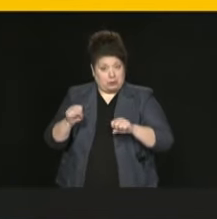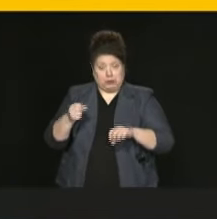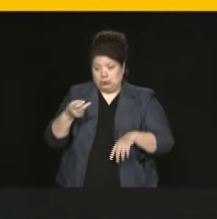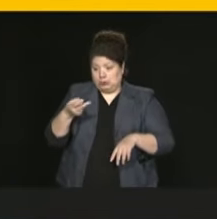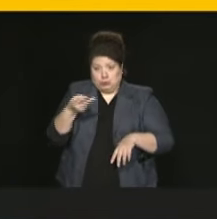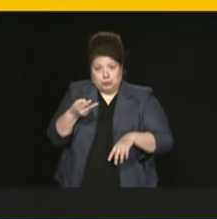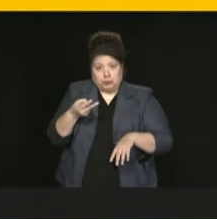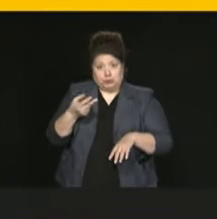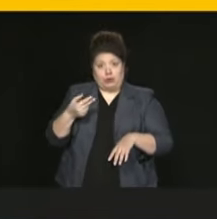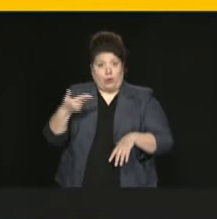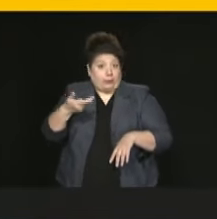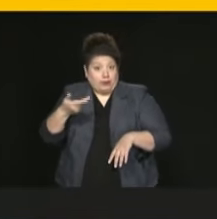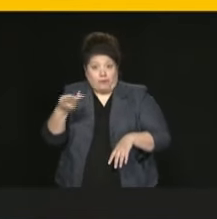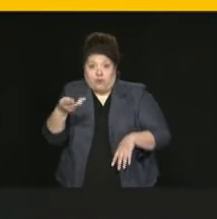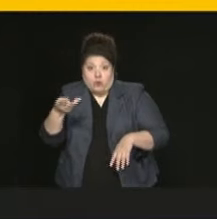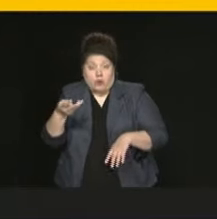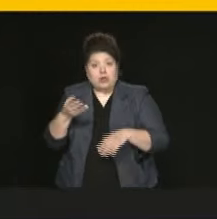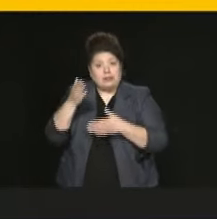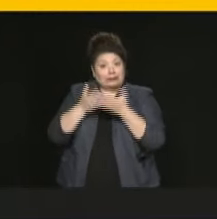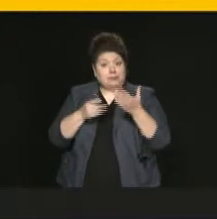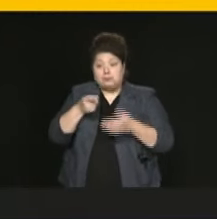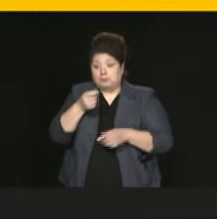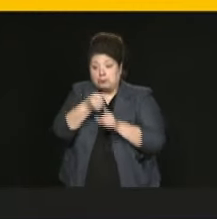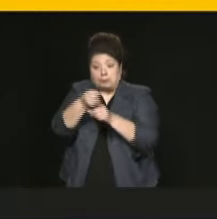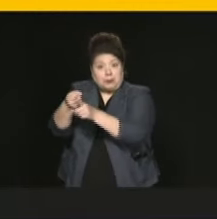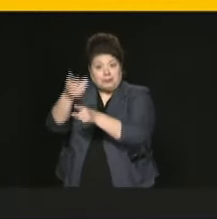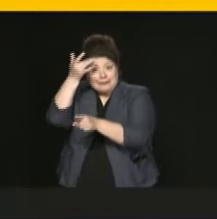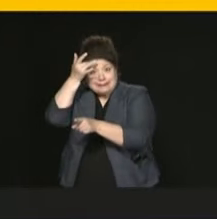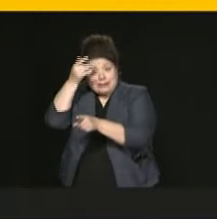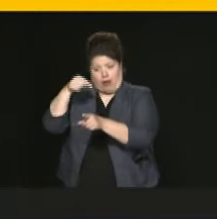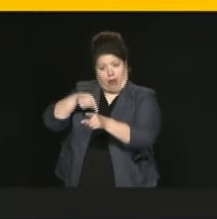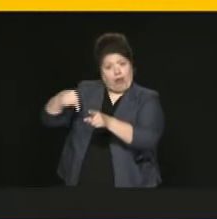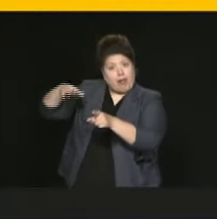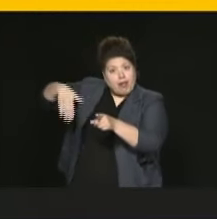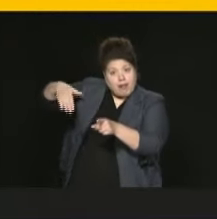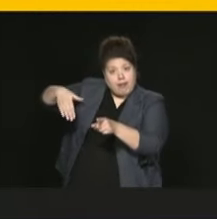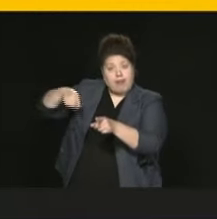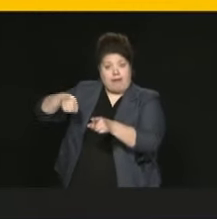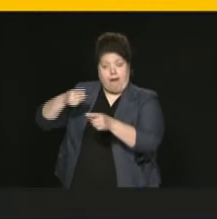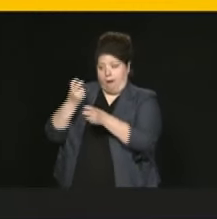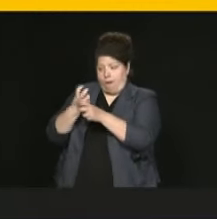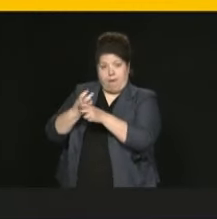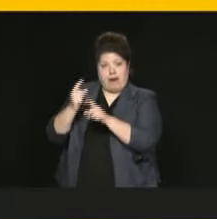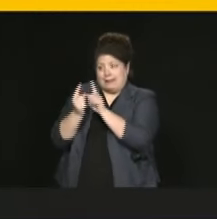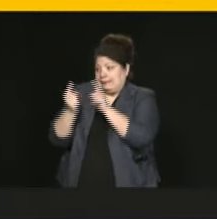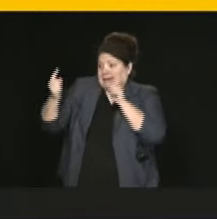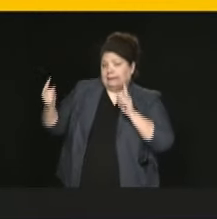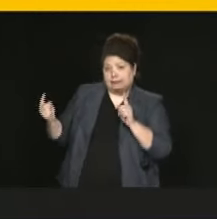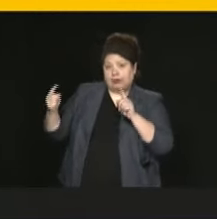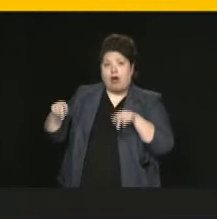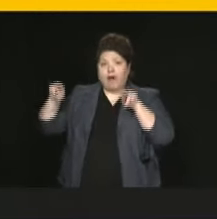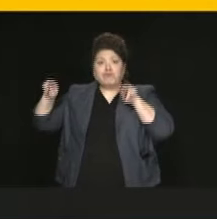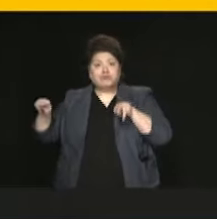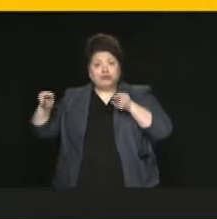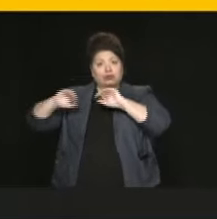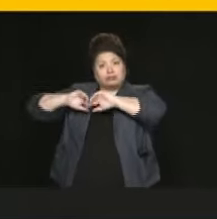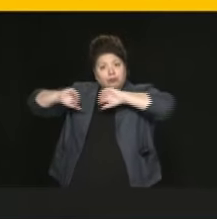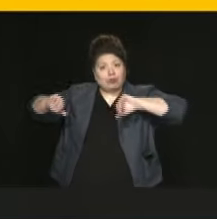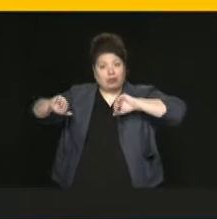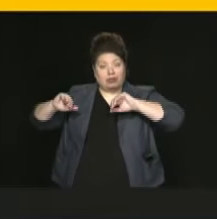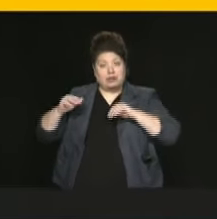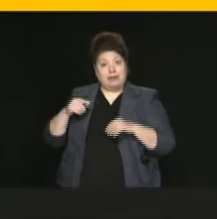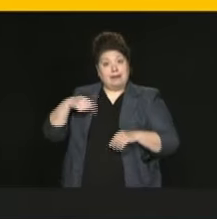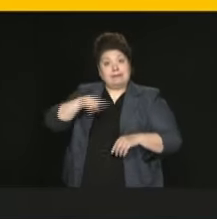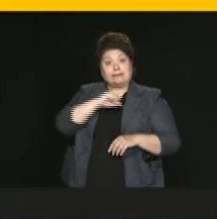people. There's also challenges, as we all appreciate, in terms of the personnel who are doing their best, obviously working